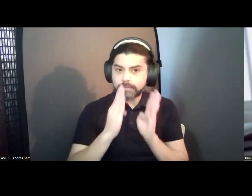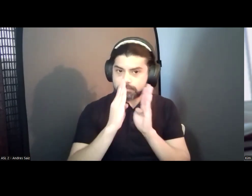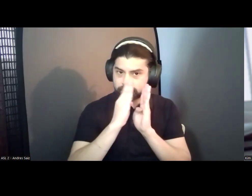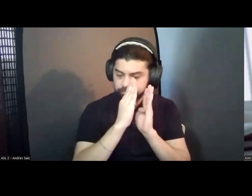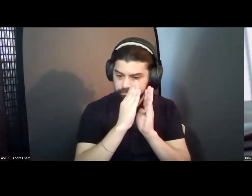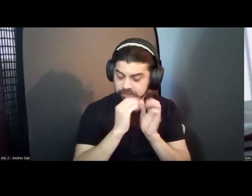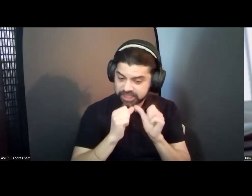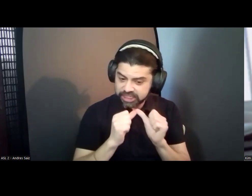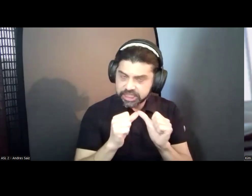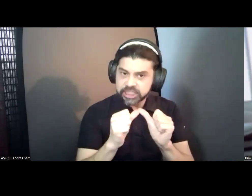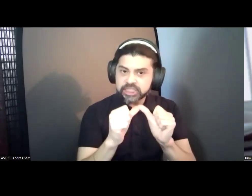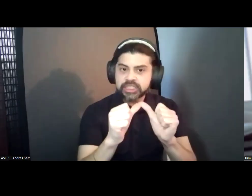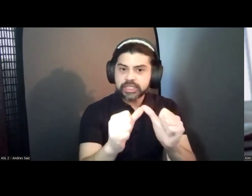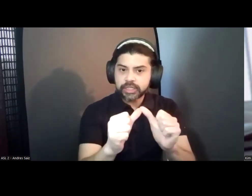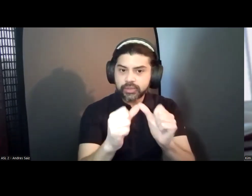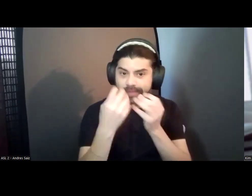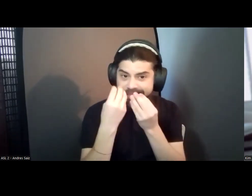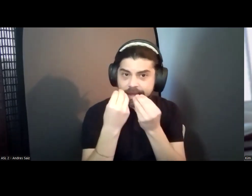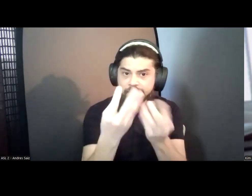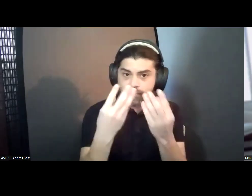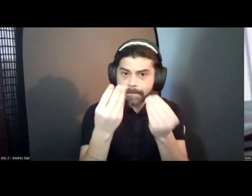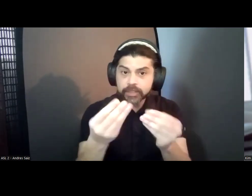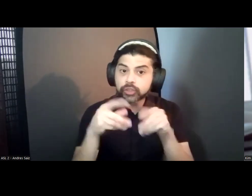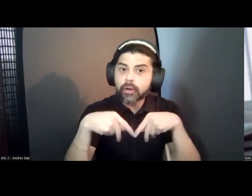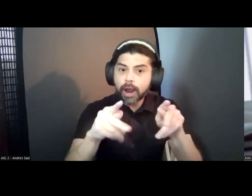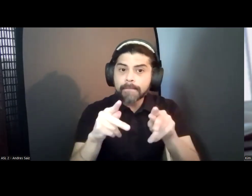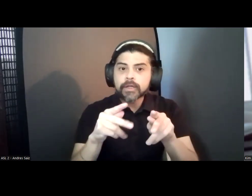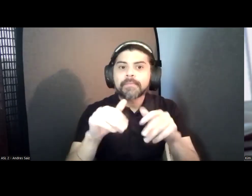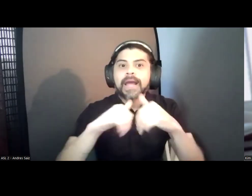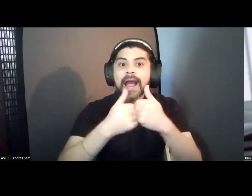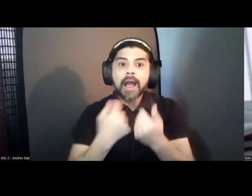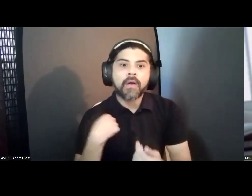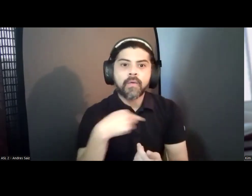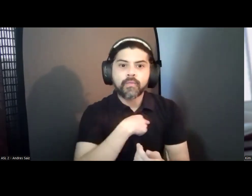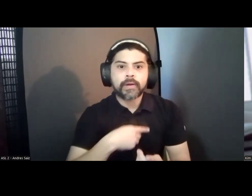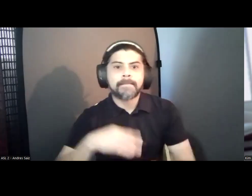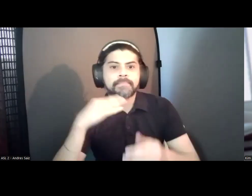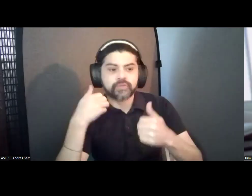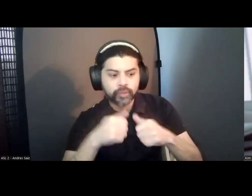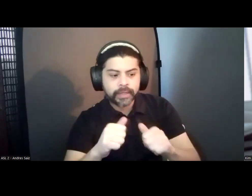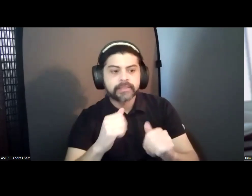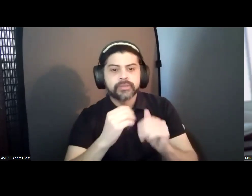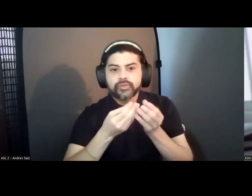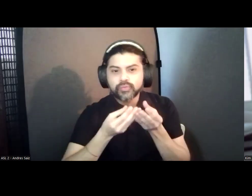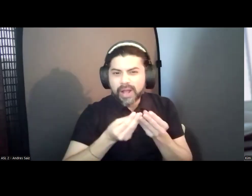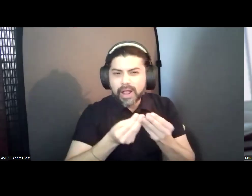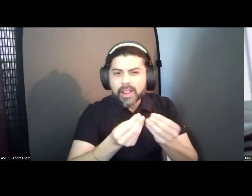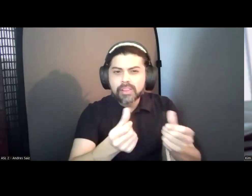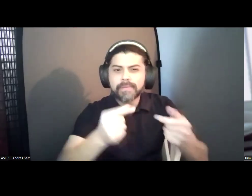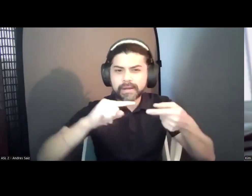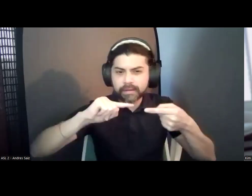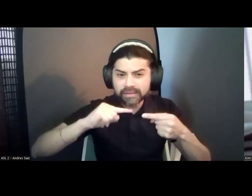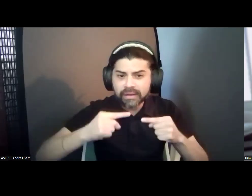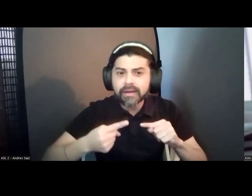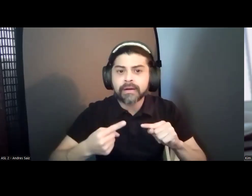conversations, if you will, of informational opportunities to learn about how we are mitigating against the harm of those provisions of H.R. 1, what efforts we are